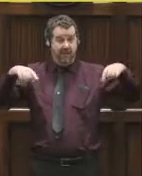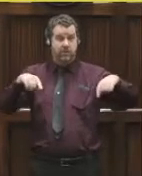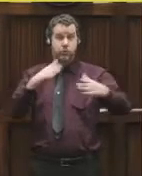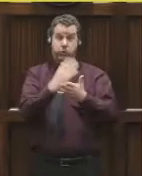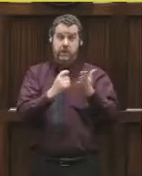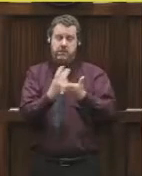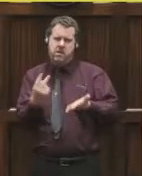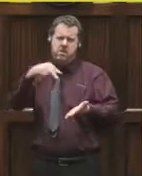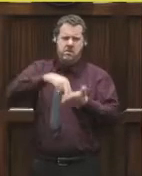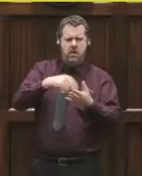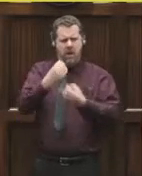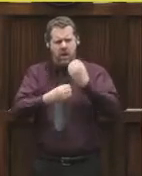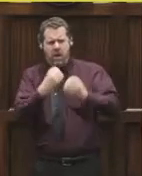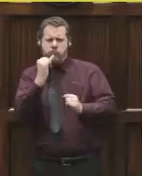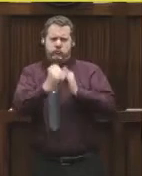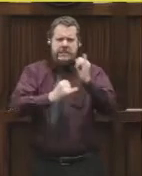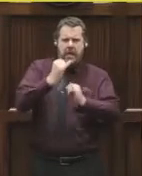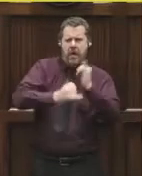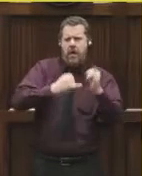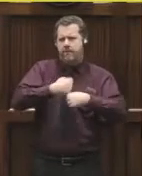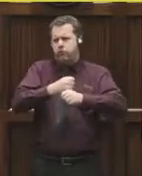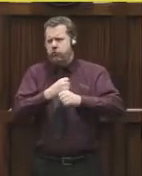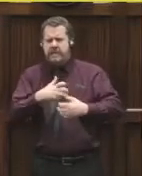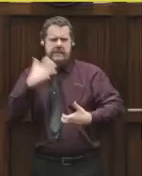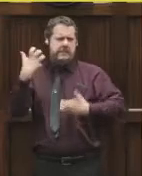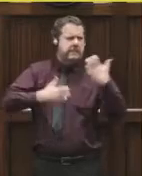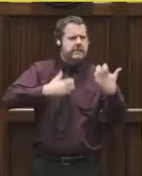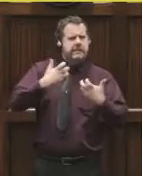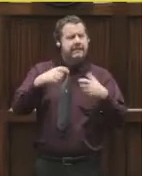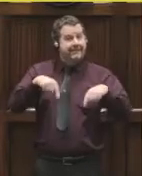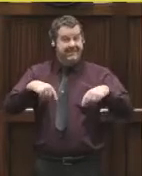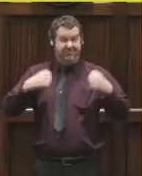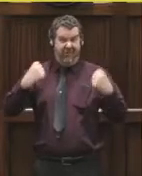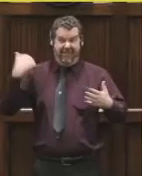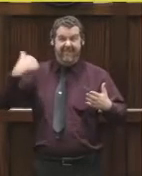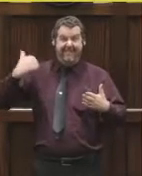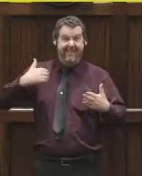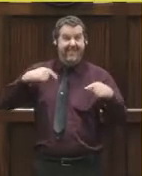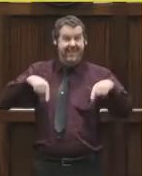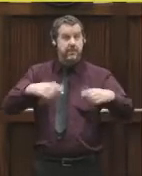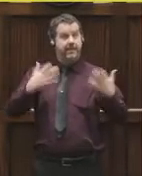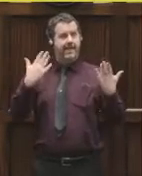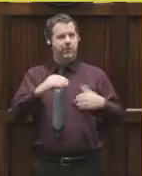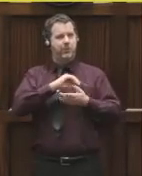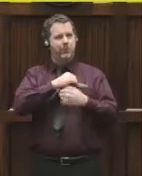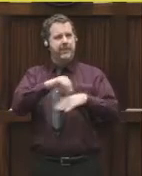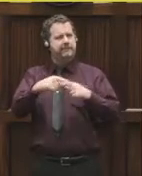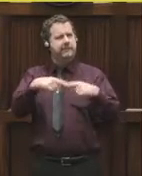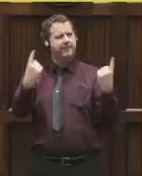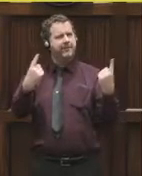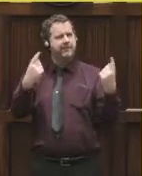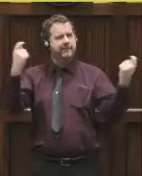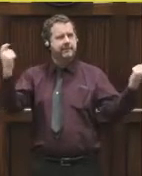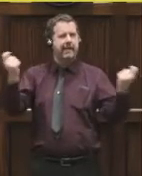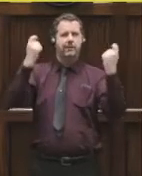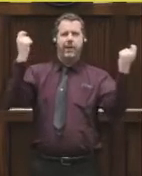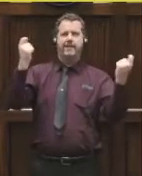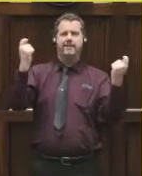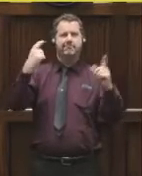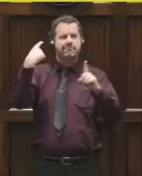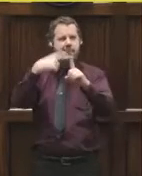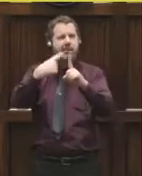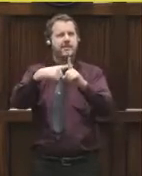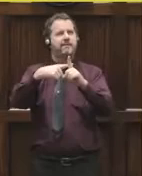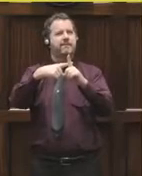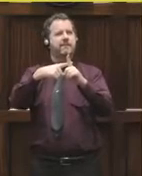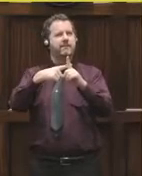critical and frustrated, it is good that we can celebrate a positive development